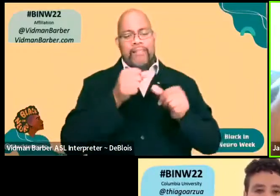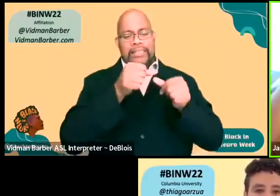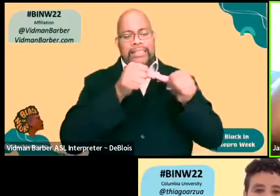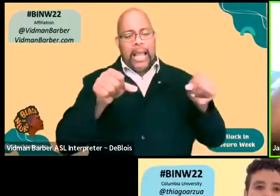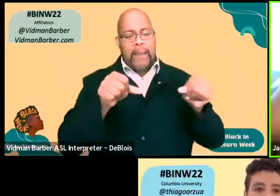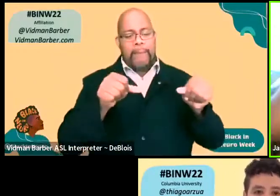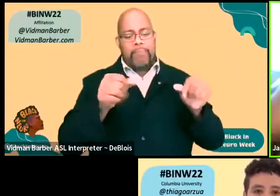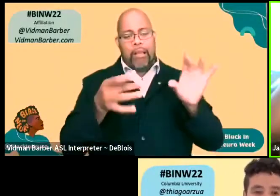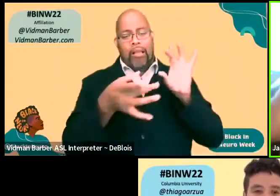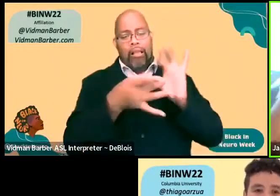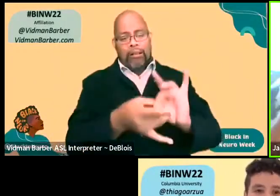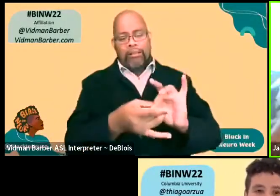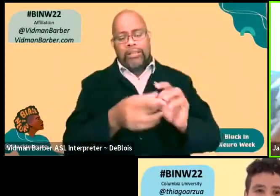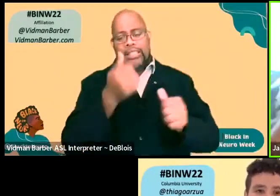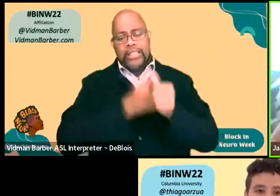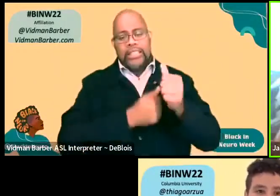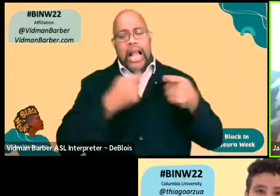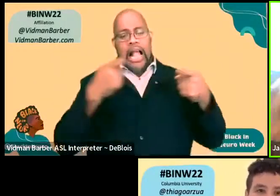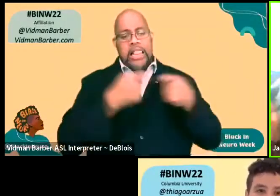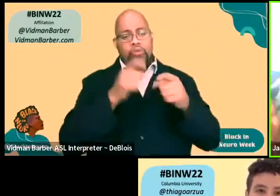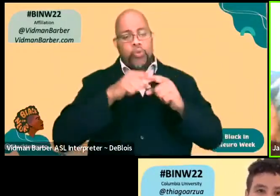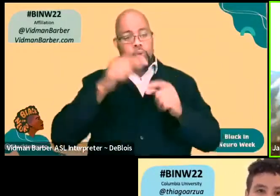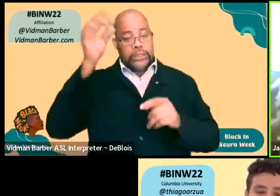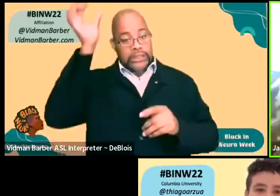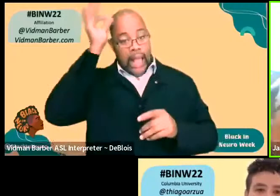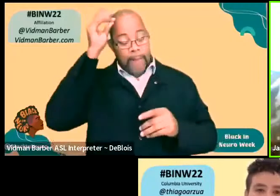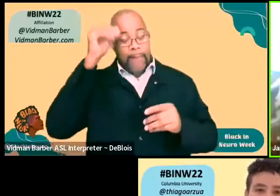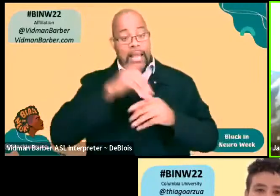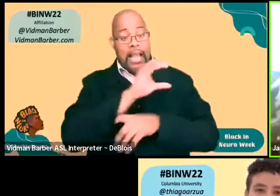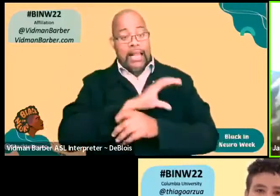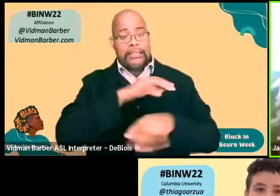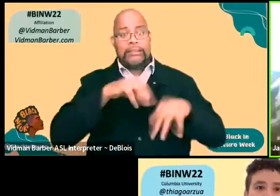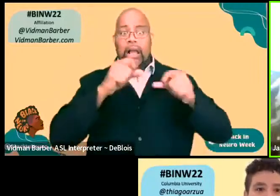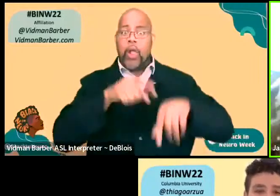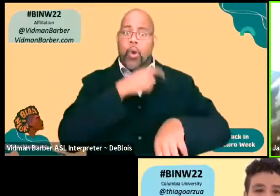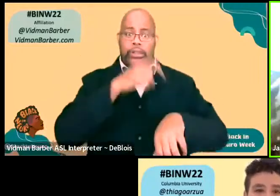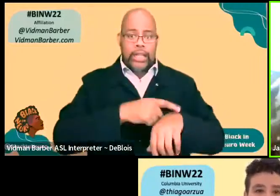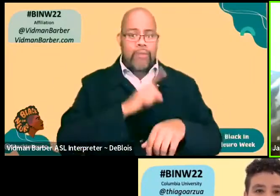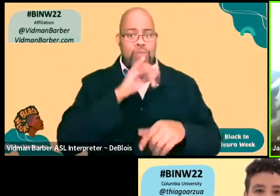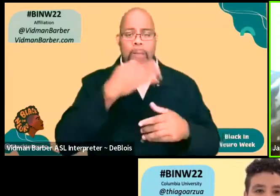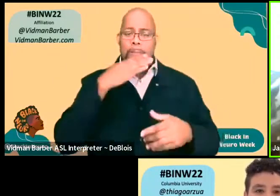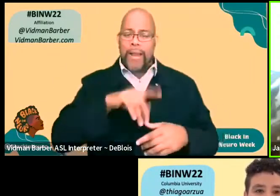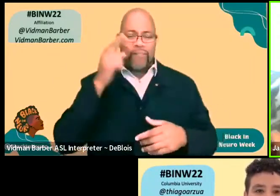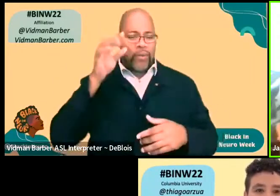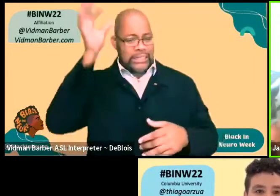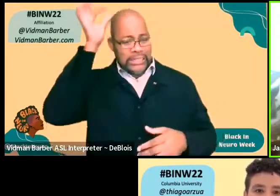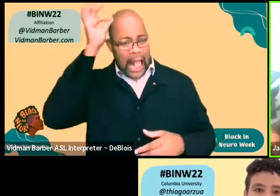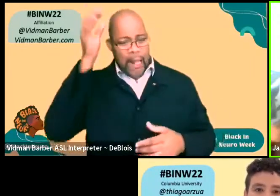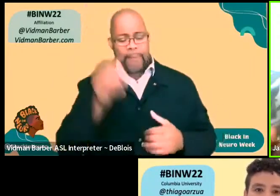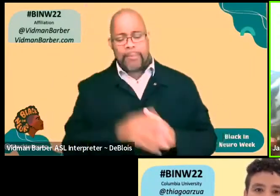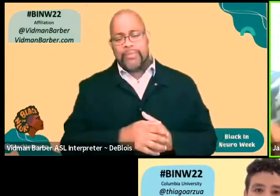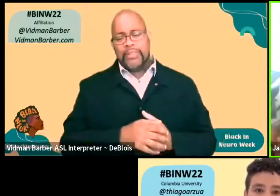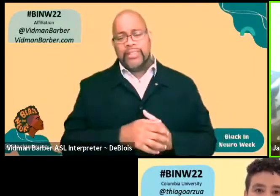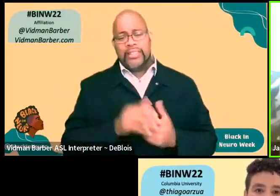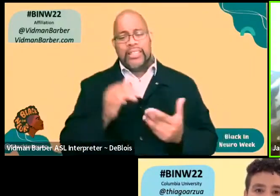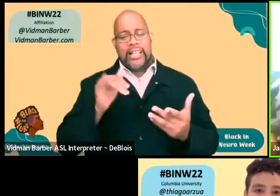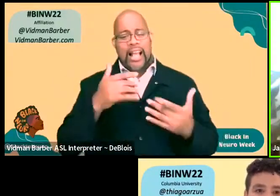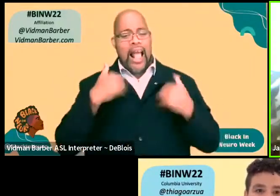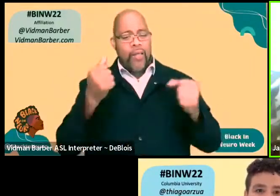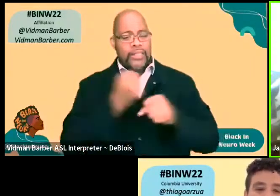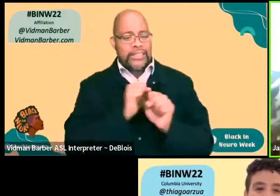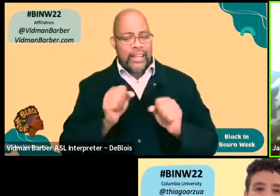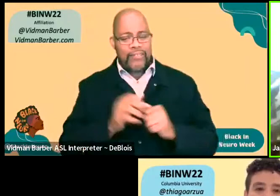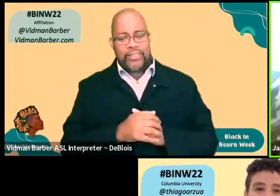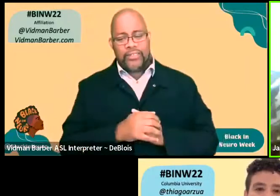of adhere each of the electrodes to the scalp in the clinic, which takes a long time. It's really bad for the scalp in terms of just like health and